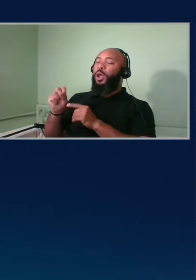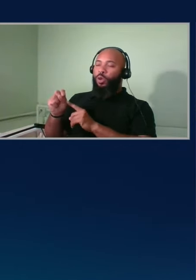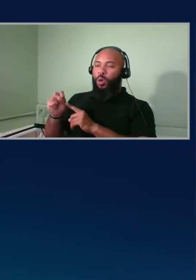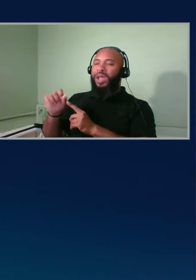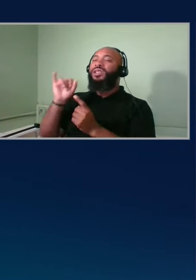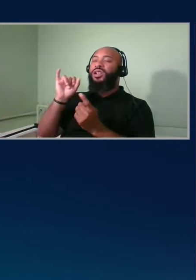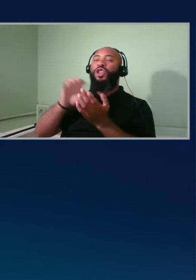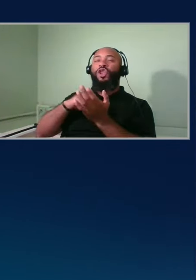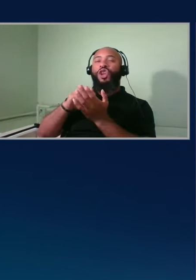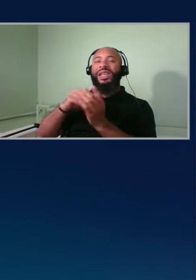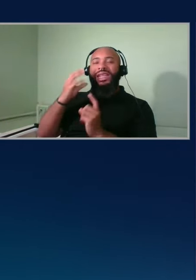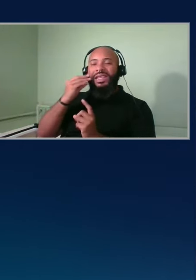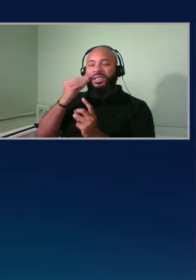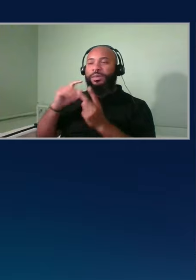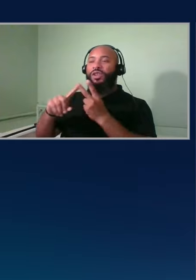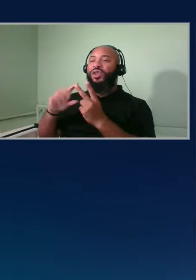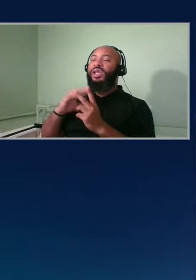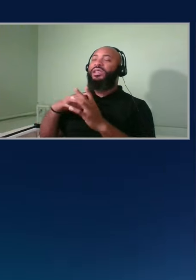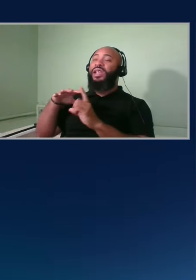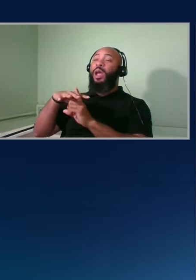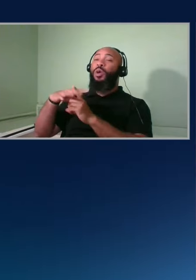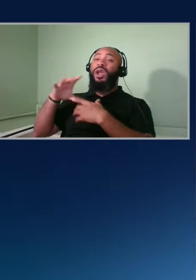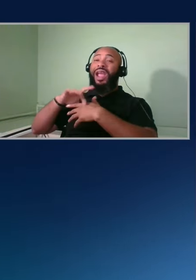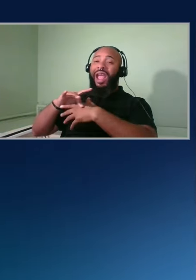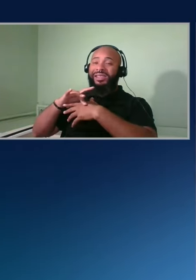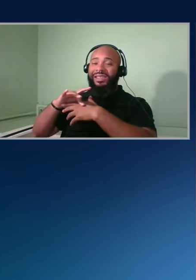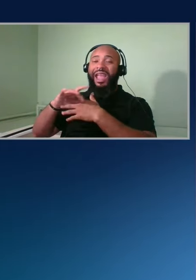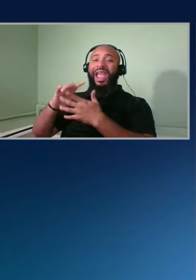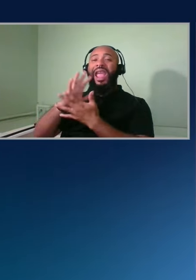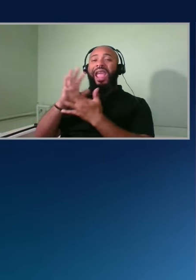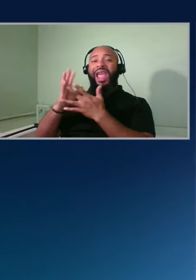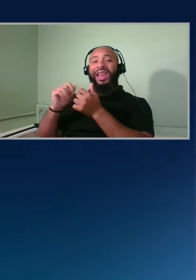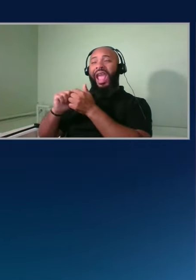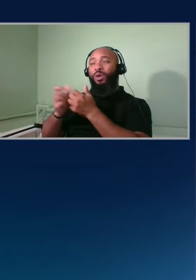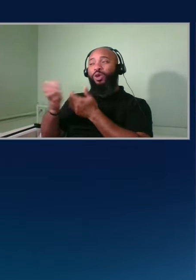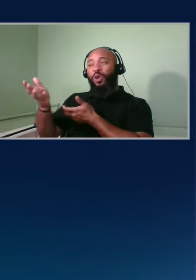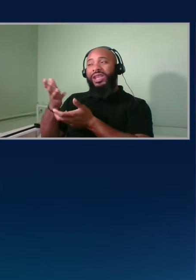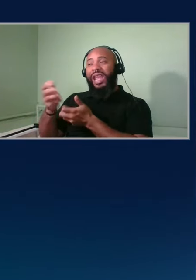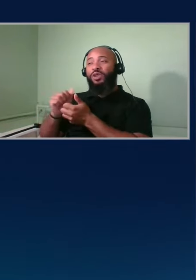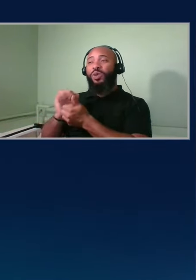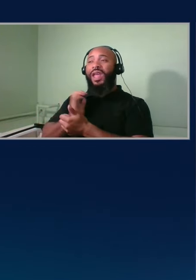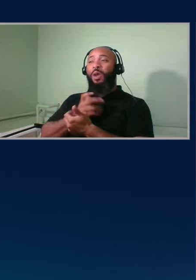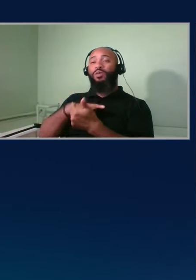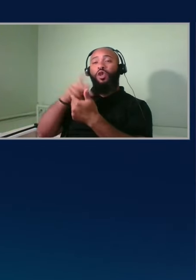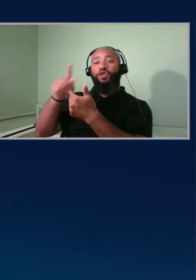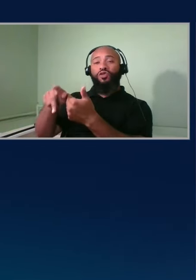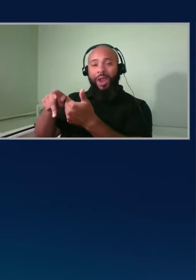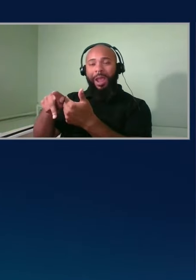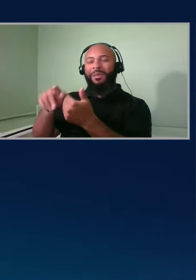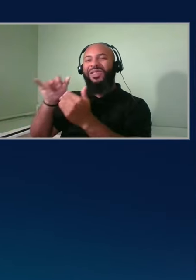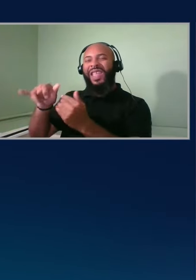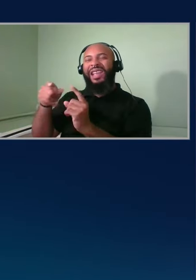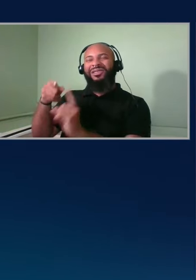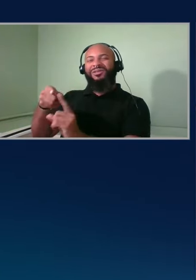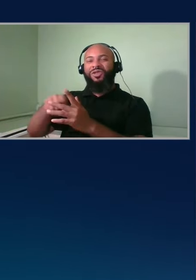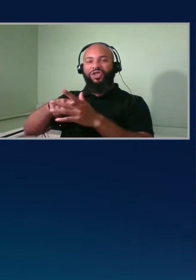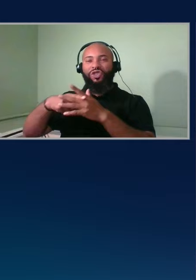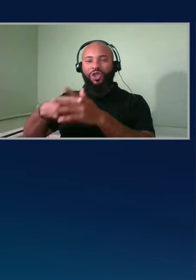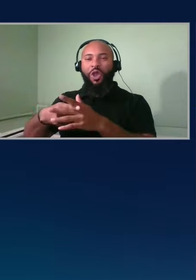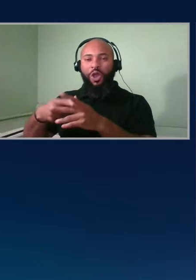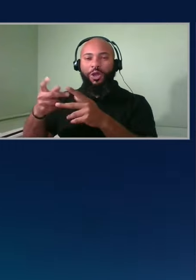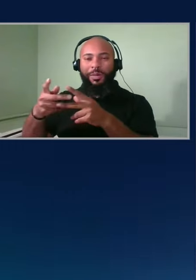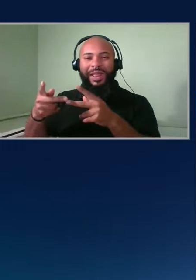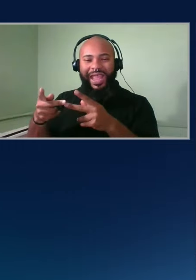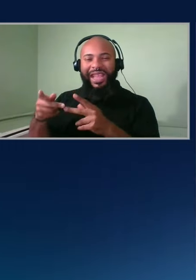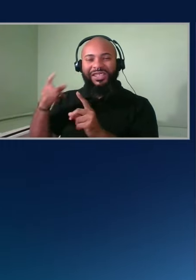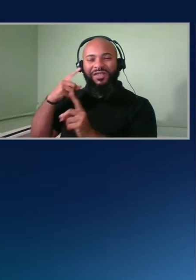experience, our content, how do you engage with our program. That's the place to go. That's the go-to spot